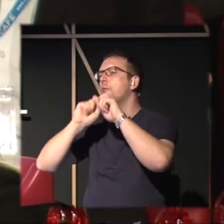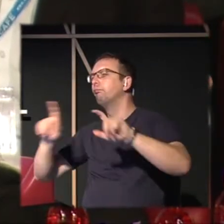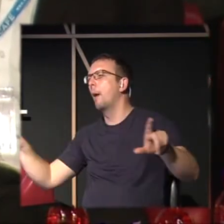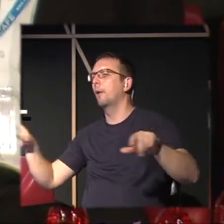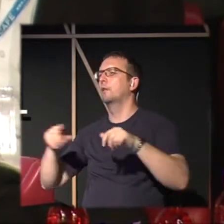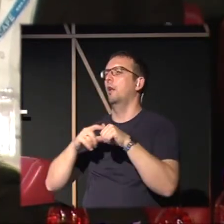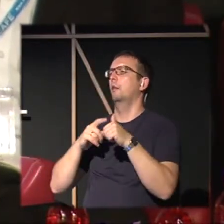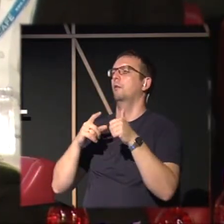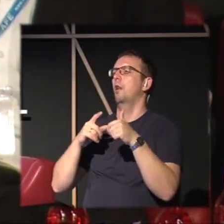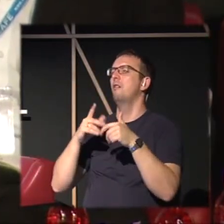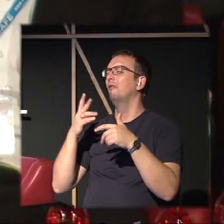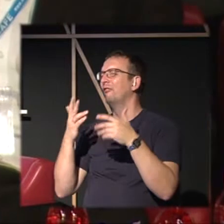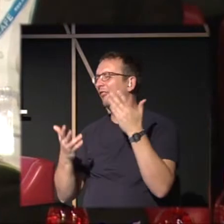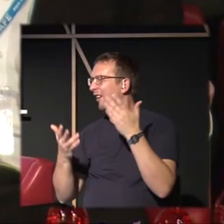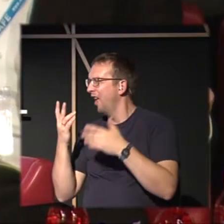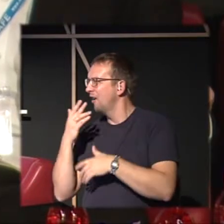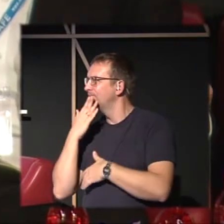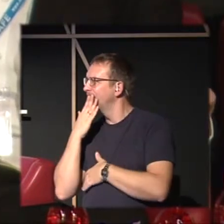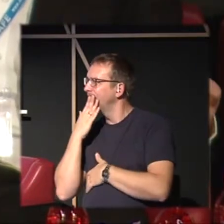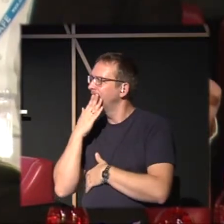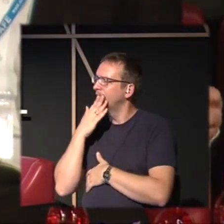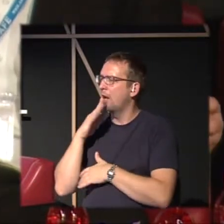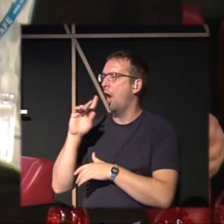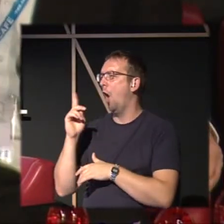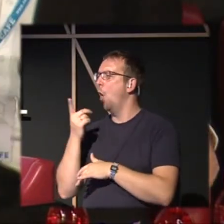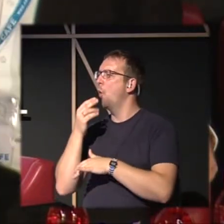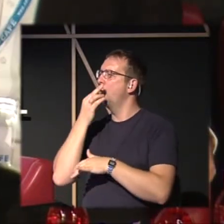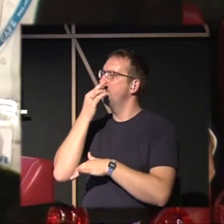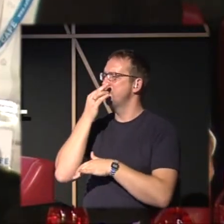campaign, or should it have its own cafe week of action the way we do?